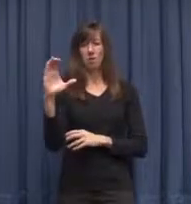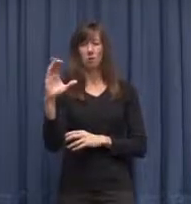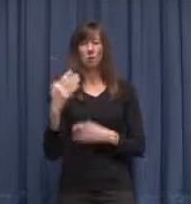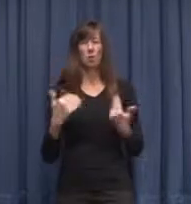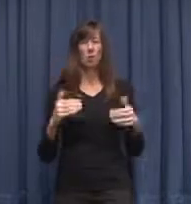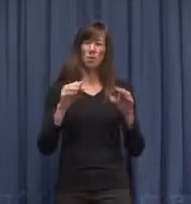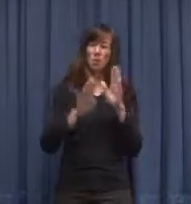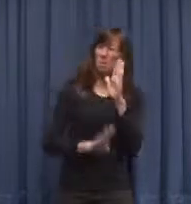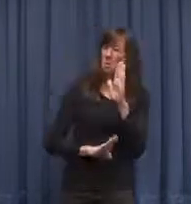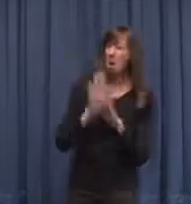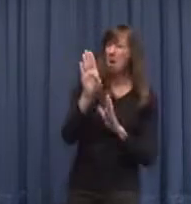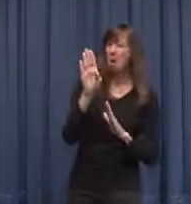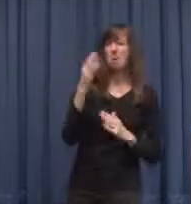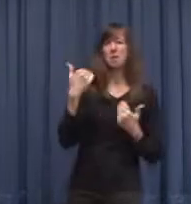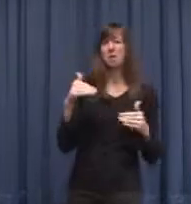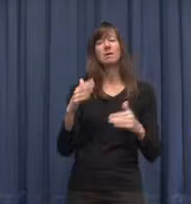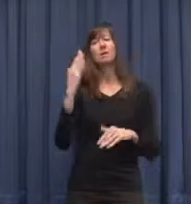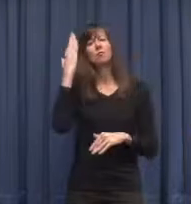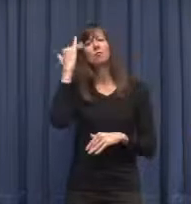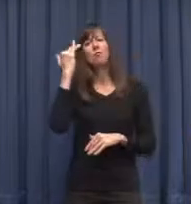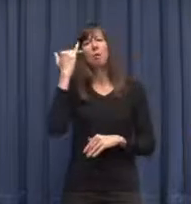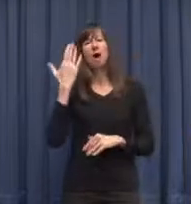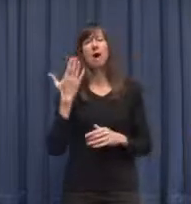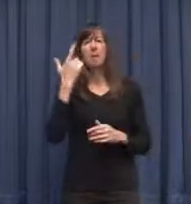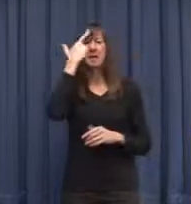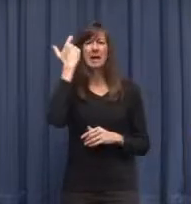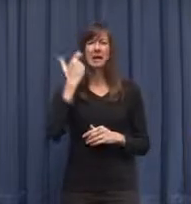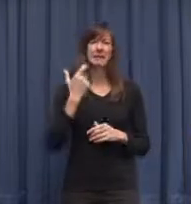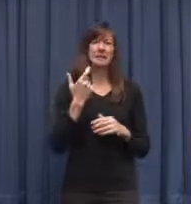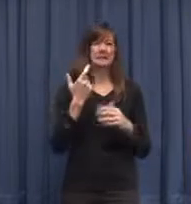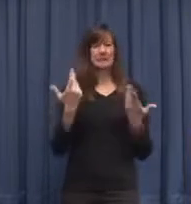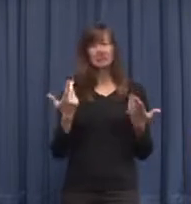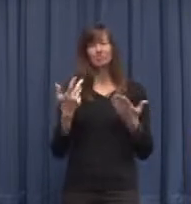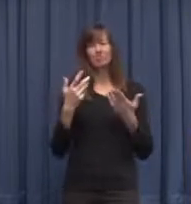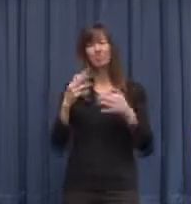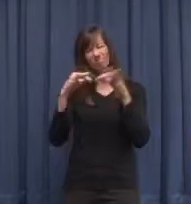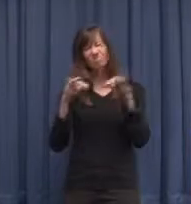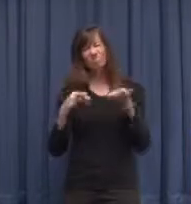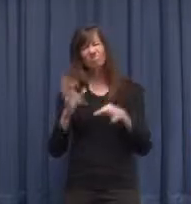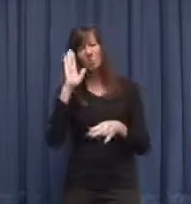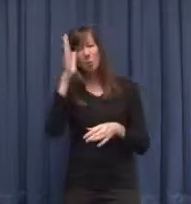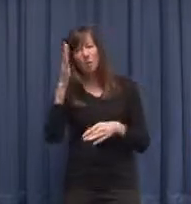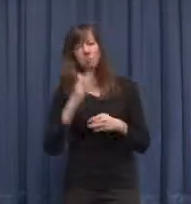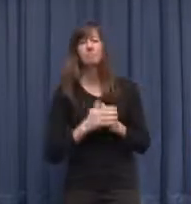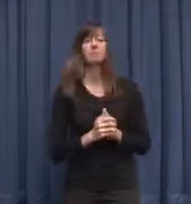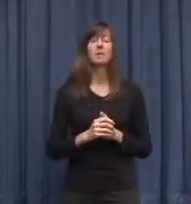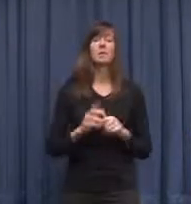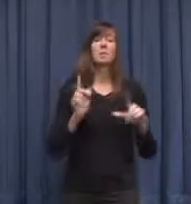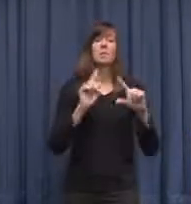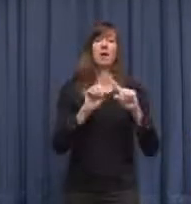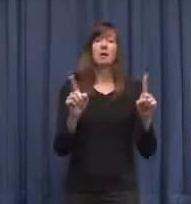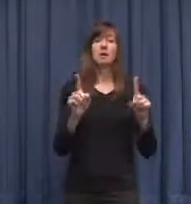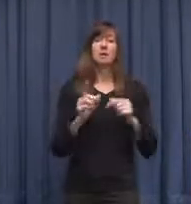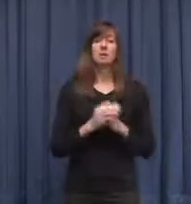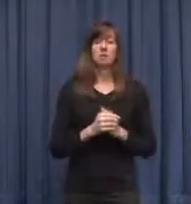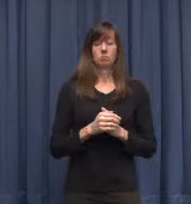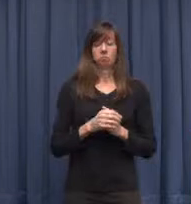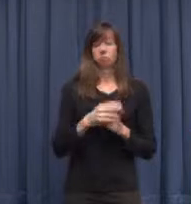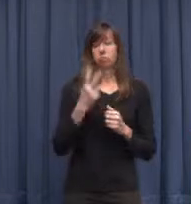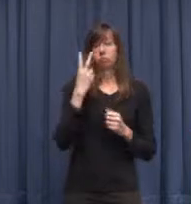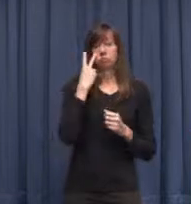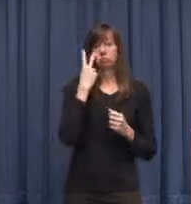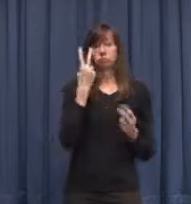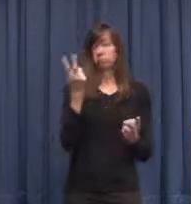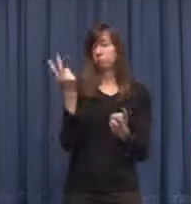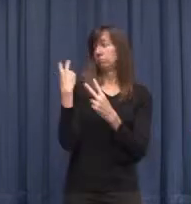leading us increasingly to that conclusion. But as I've said now for the last several weeks, we've seen this coming, we've seen this